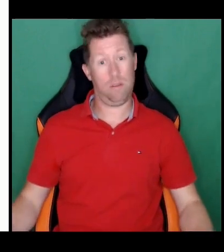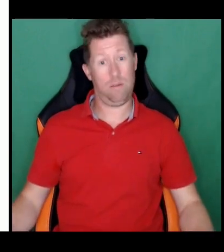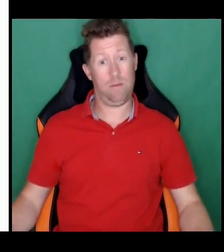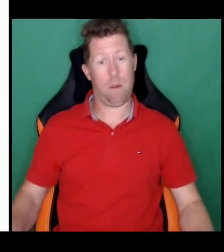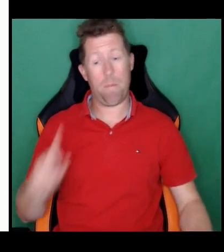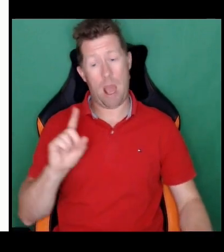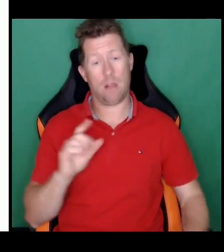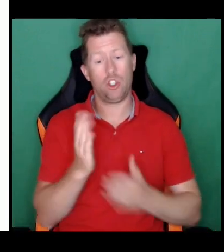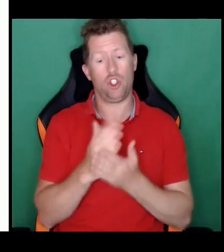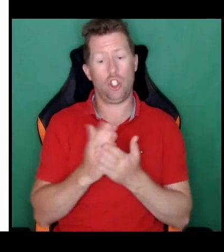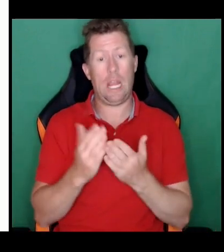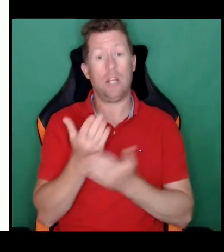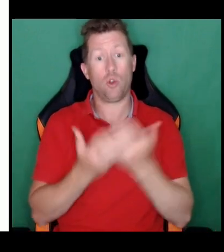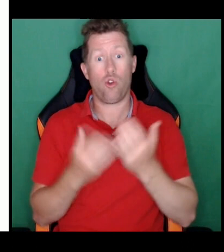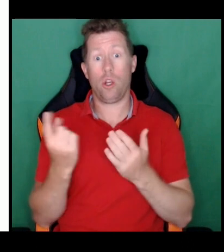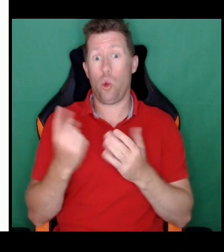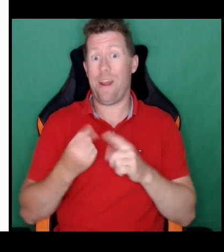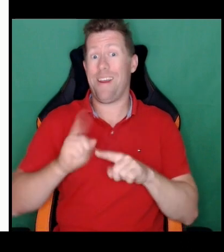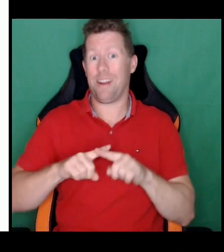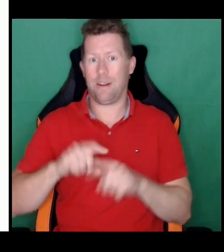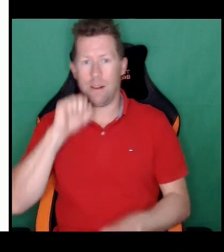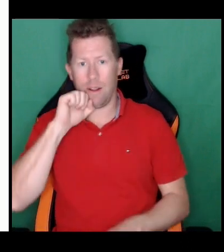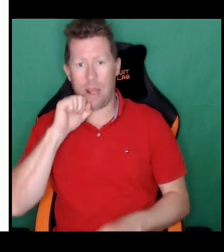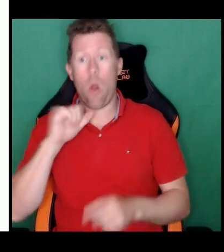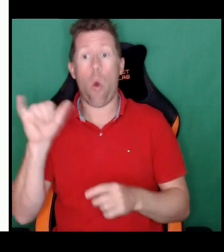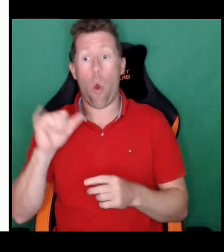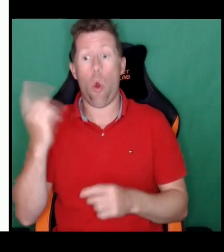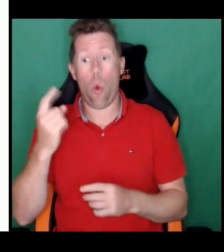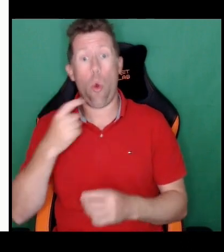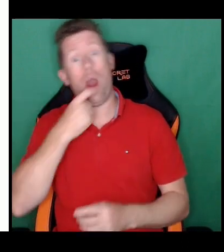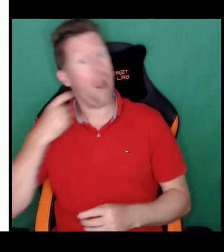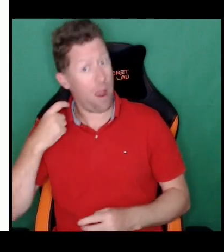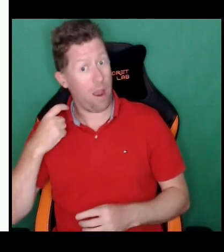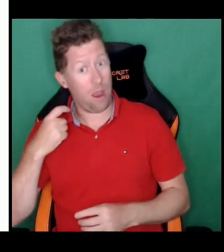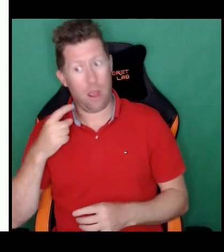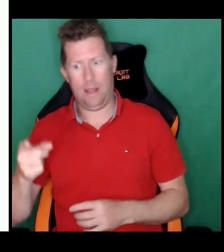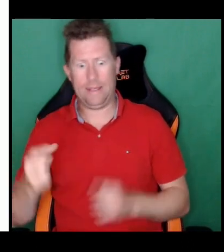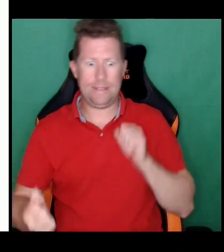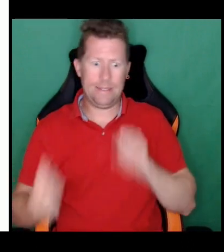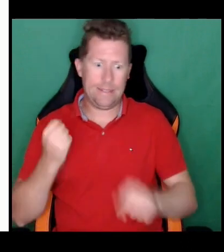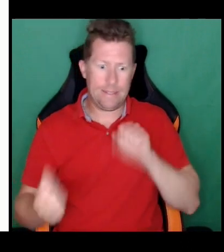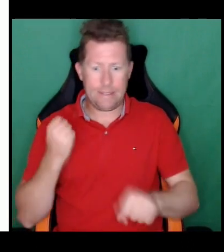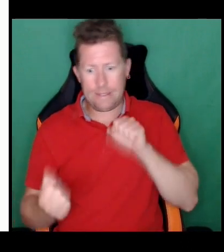addicted vapers about why they regret having ever started.